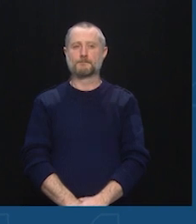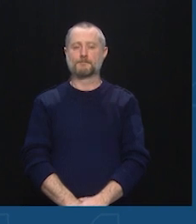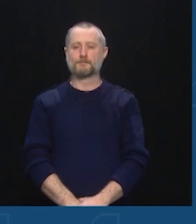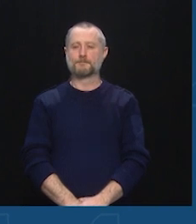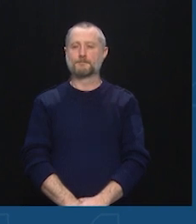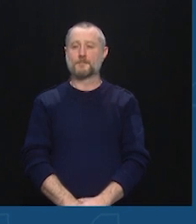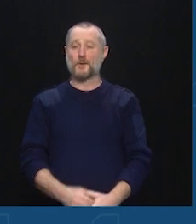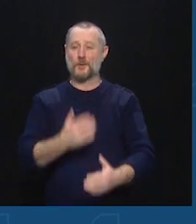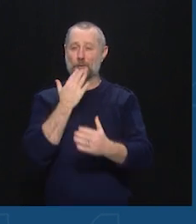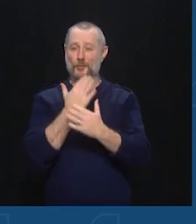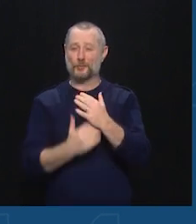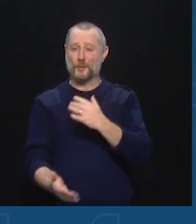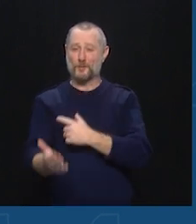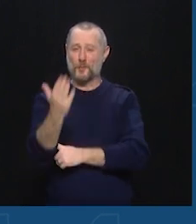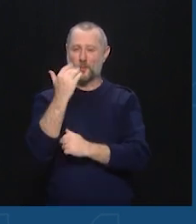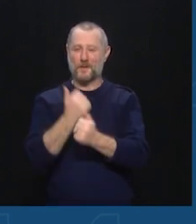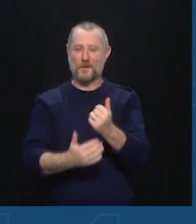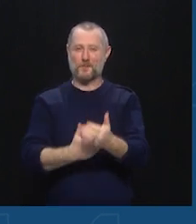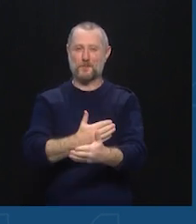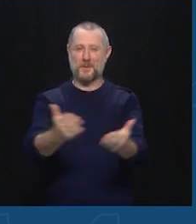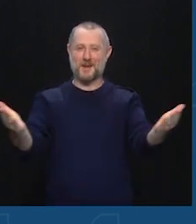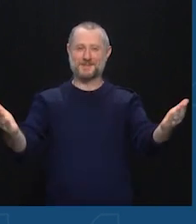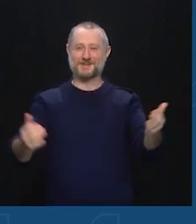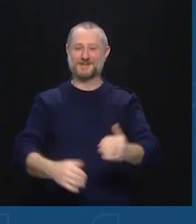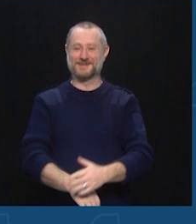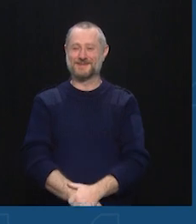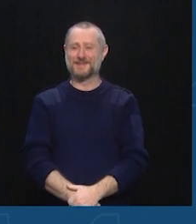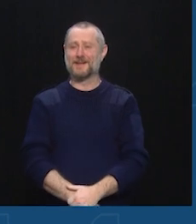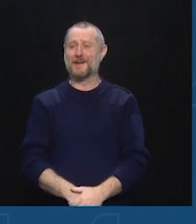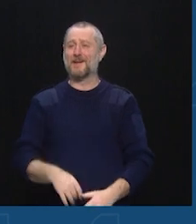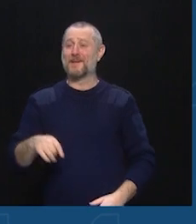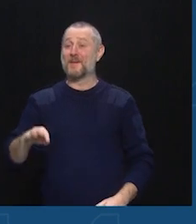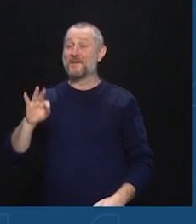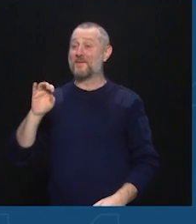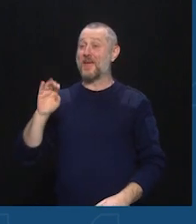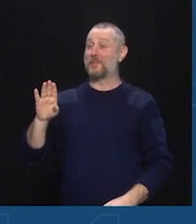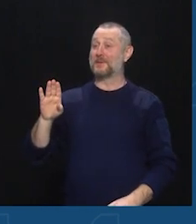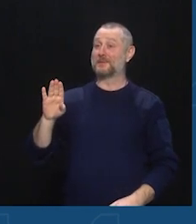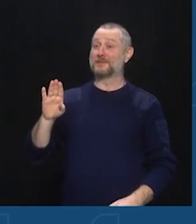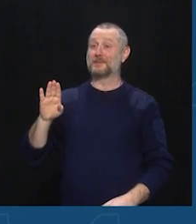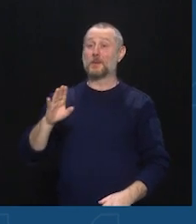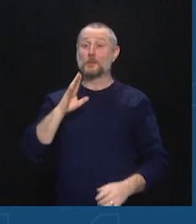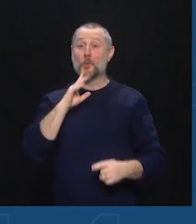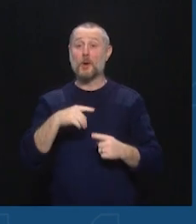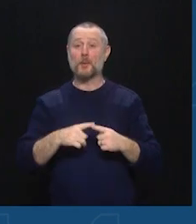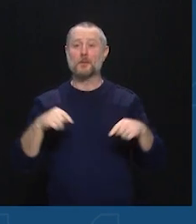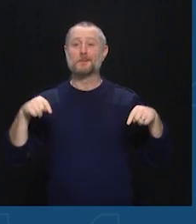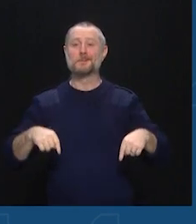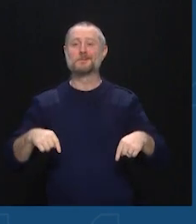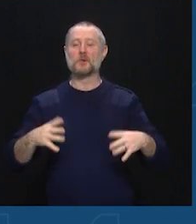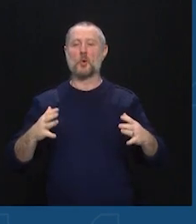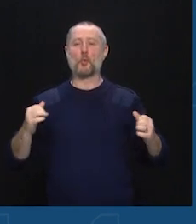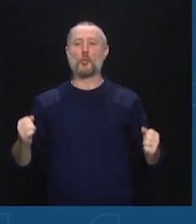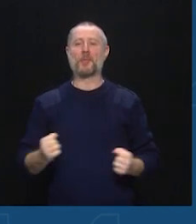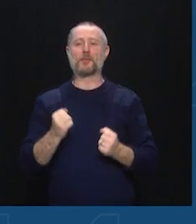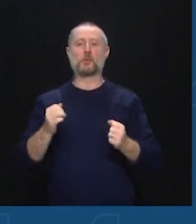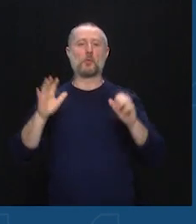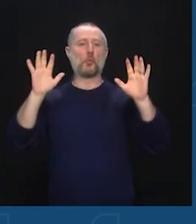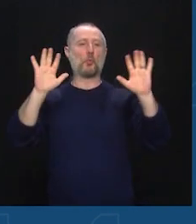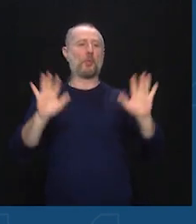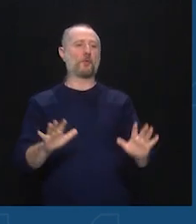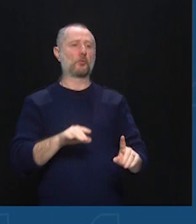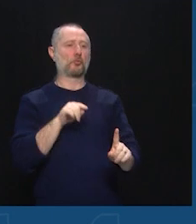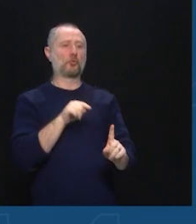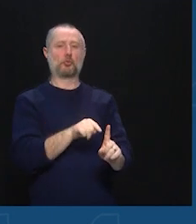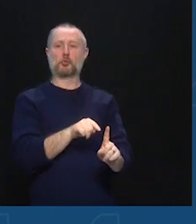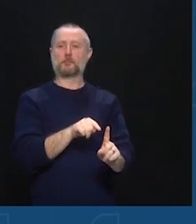Good morning, everyone. It is February, therefore we're talking about winter weather. Something that I have a little bit of